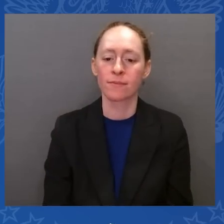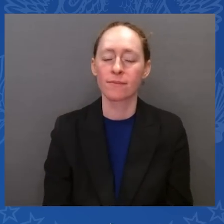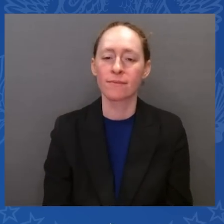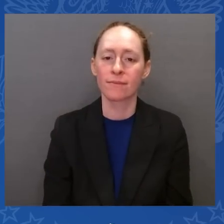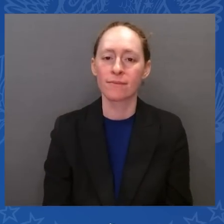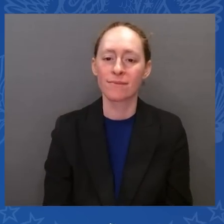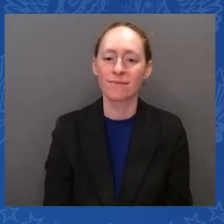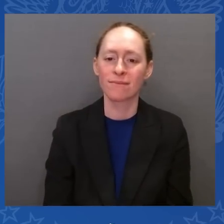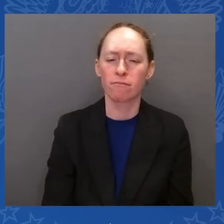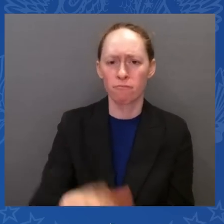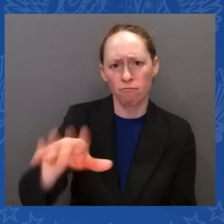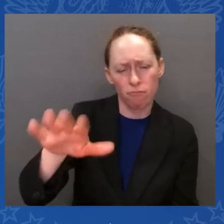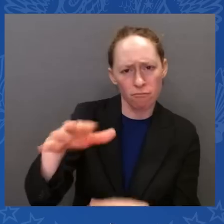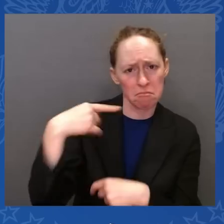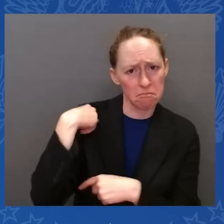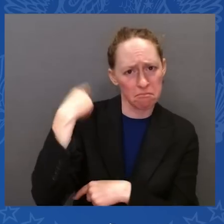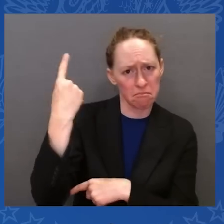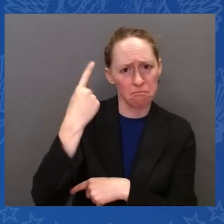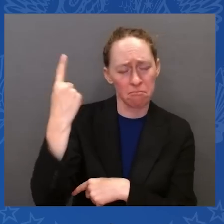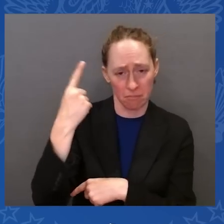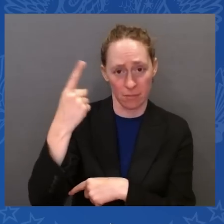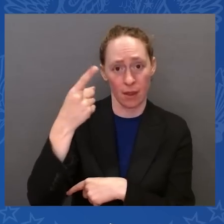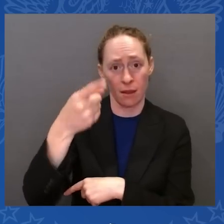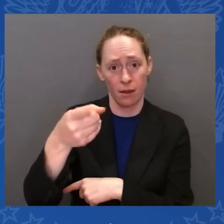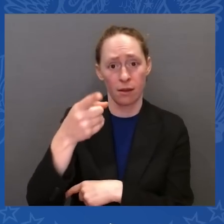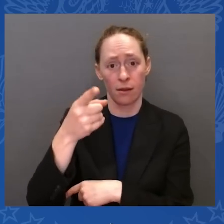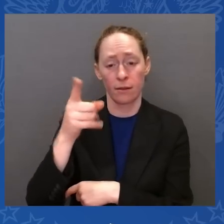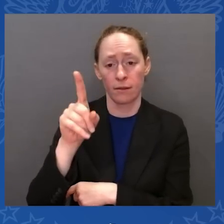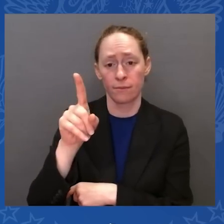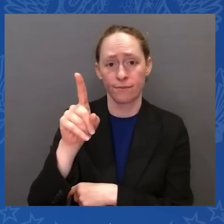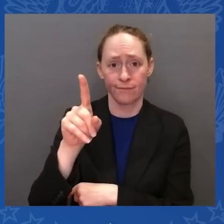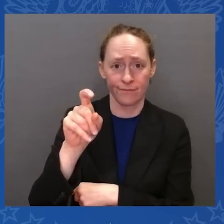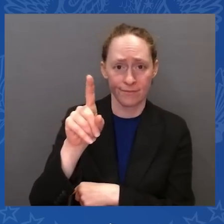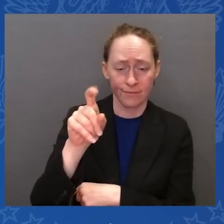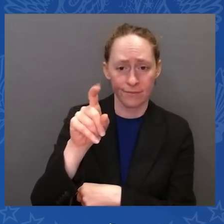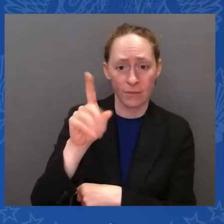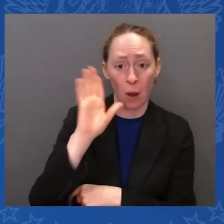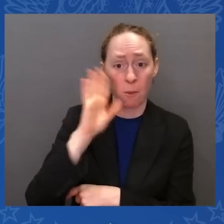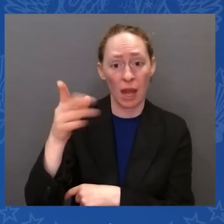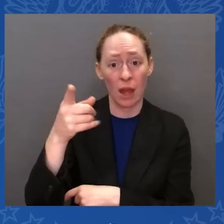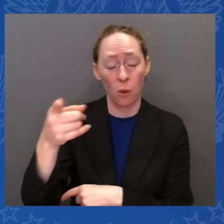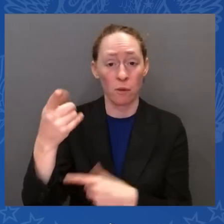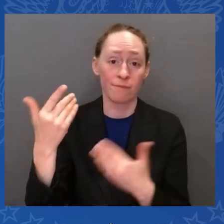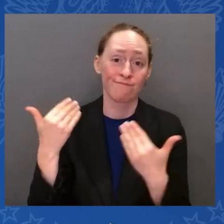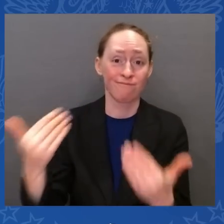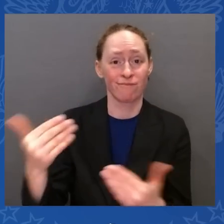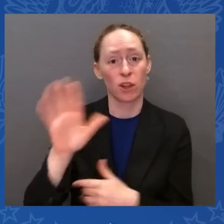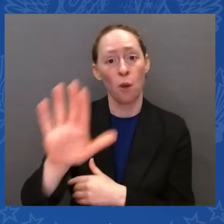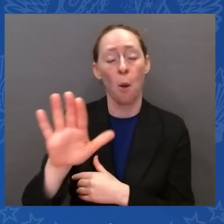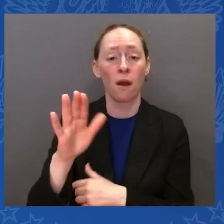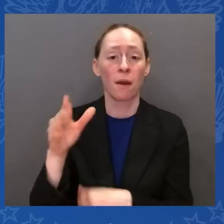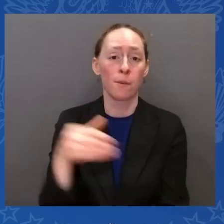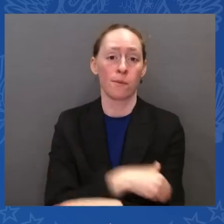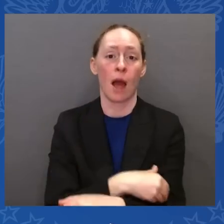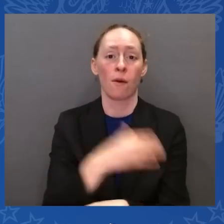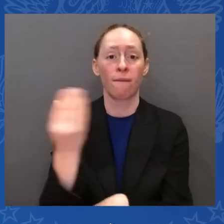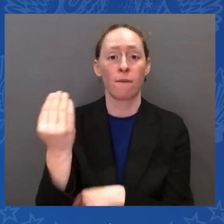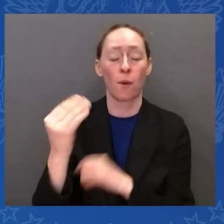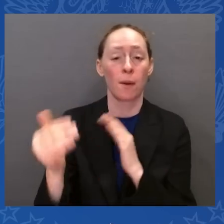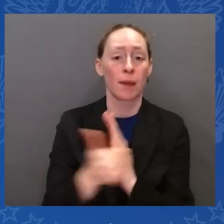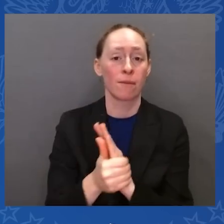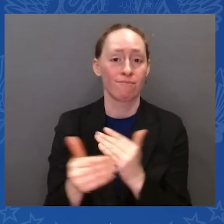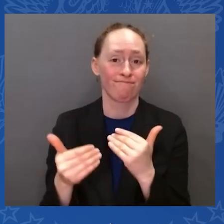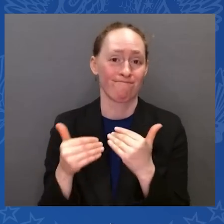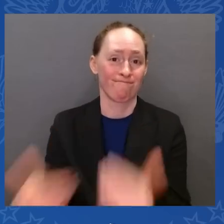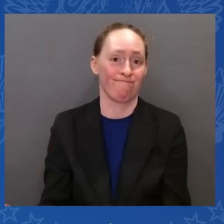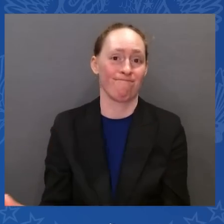it would be a disaster. Mr. President, if you do, you said you're certain there won't be default. Are you willing to